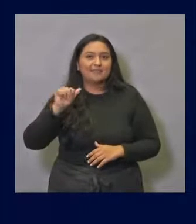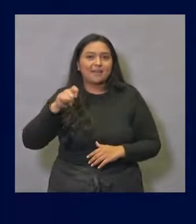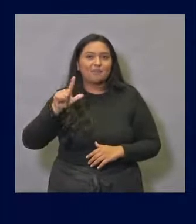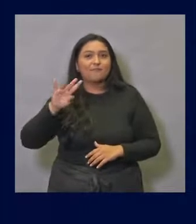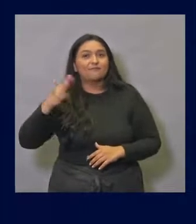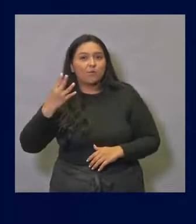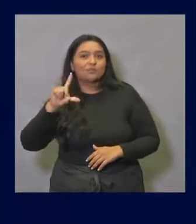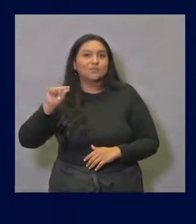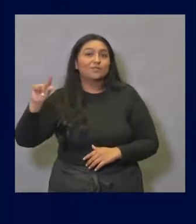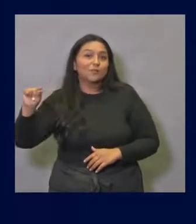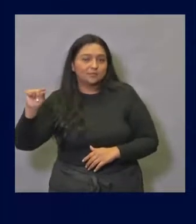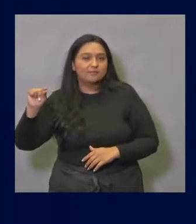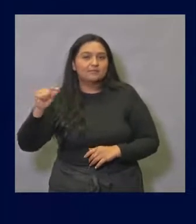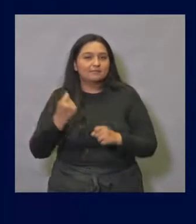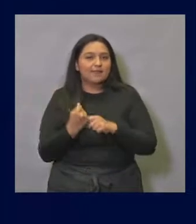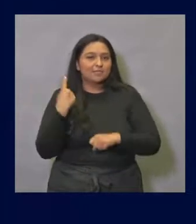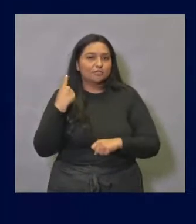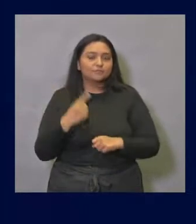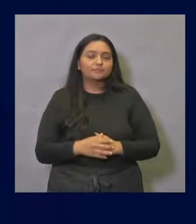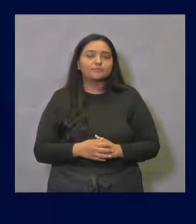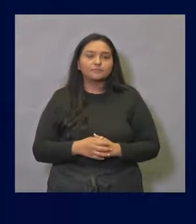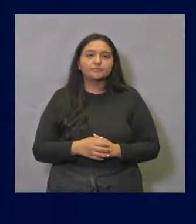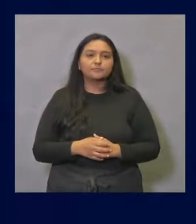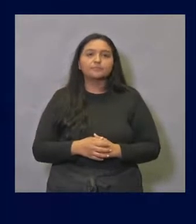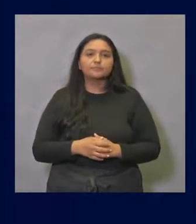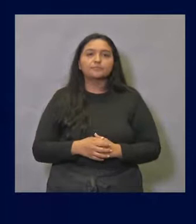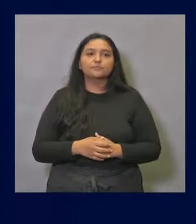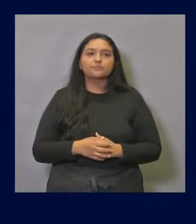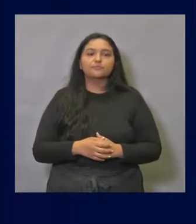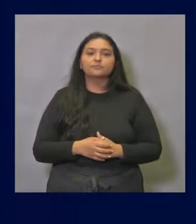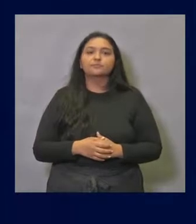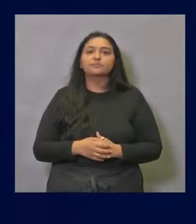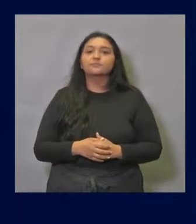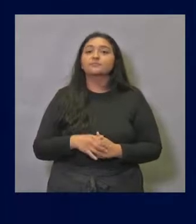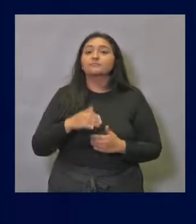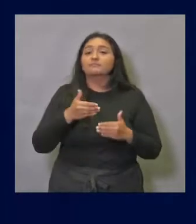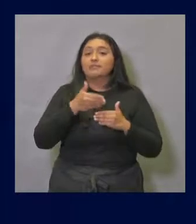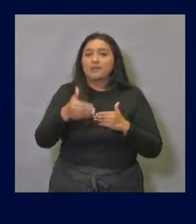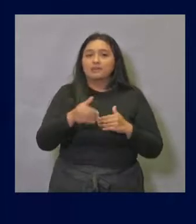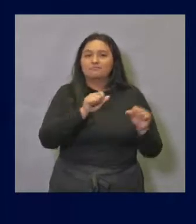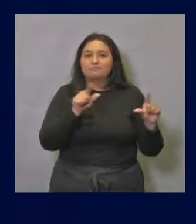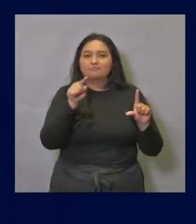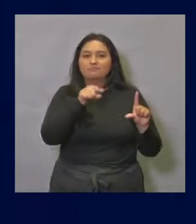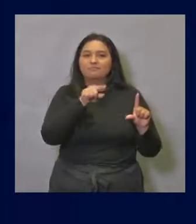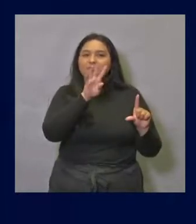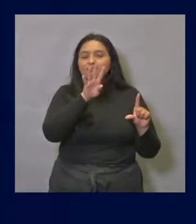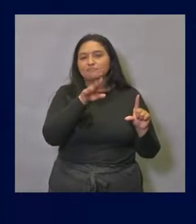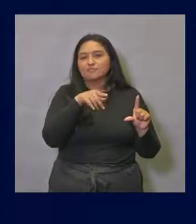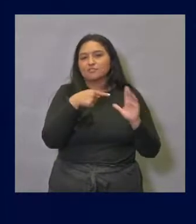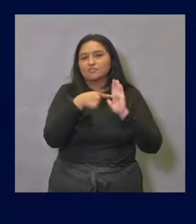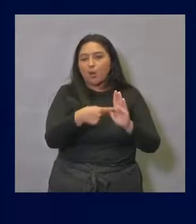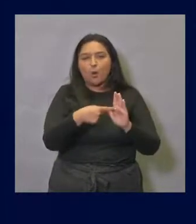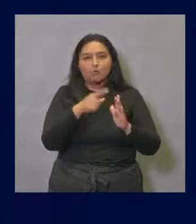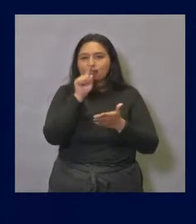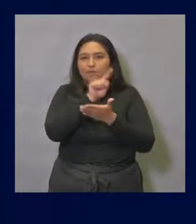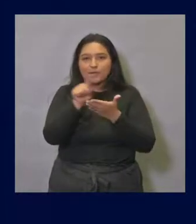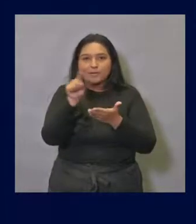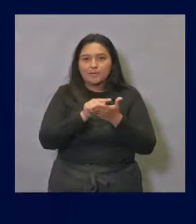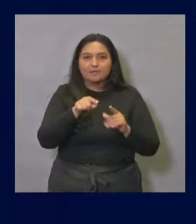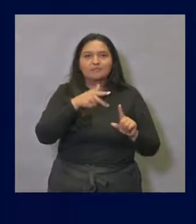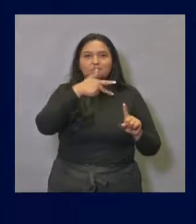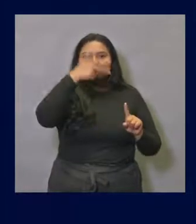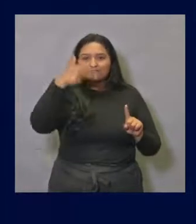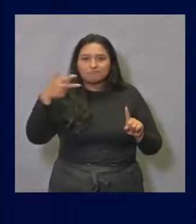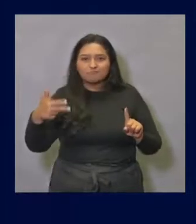2020. I'll take the next slide. This graph we show every week. It's our trend lines of cases, hospitalizations,